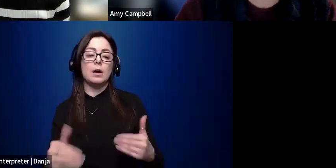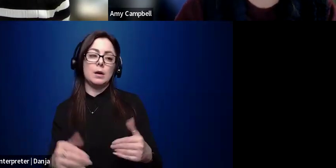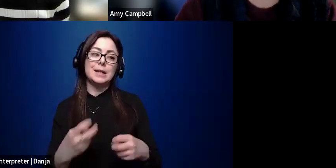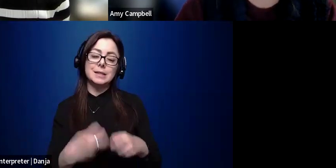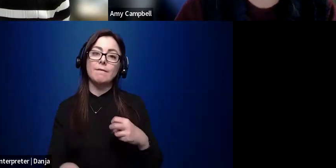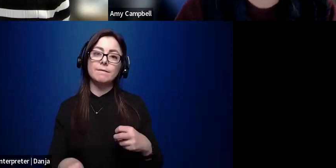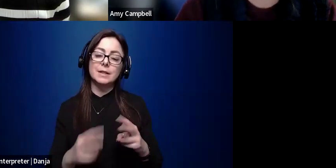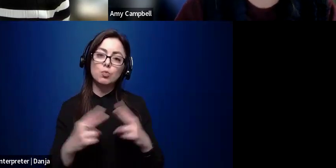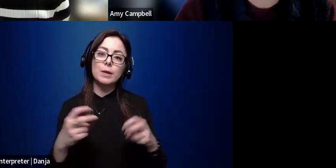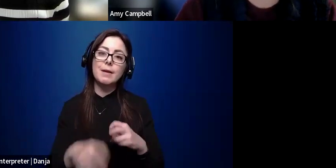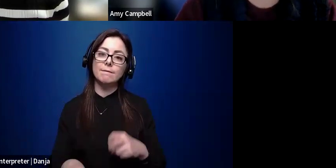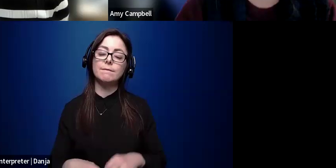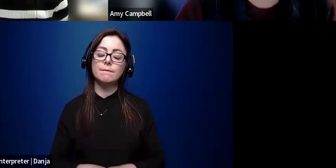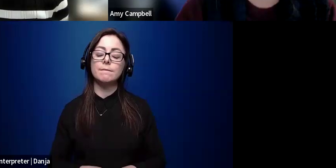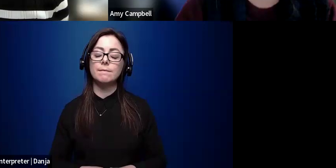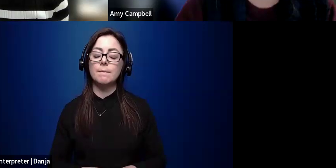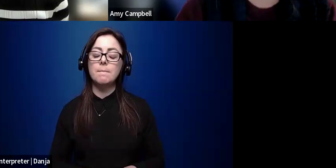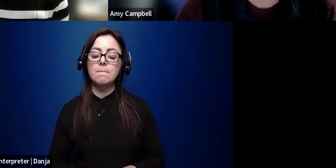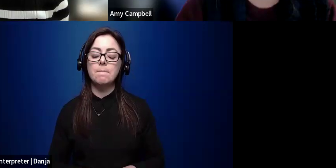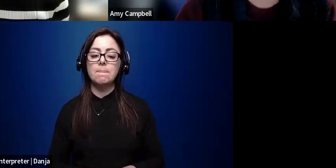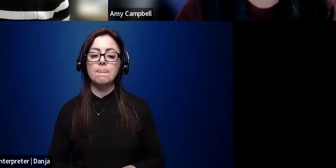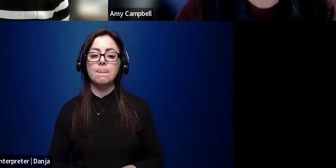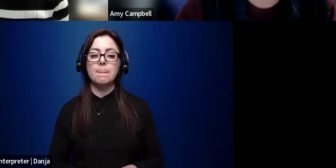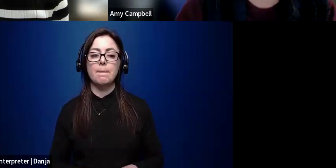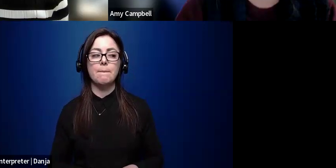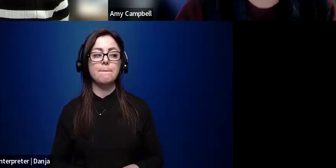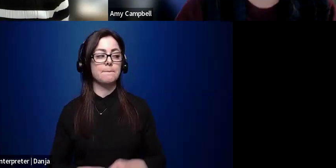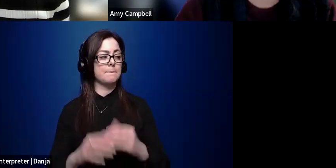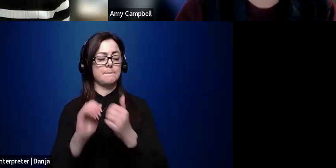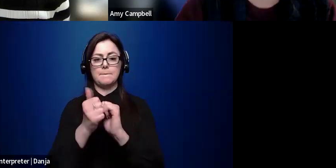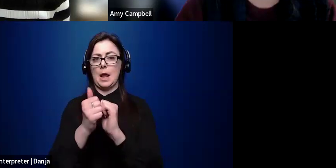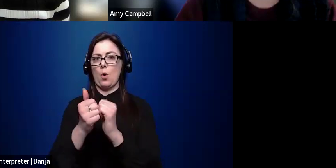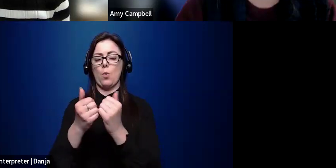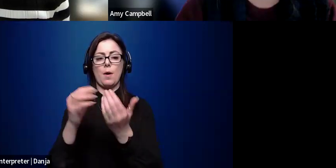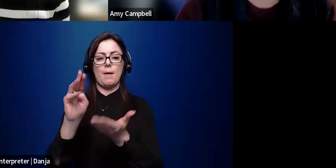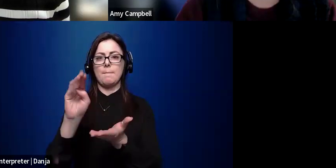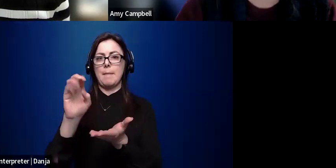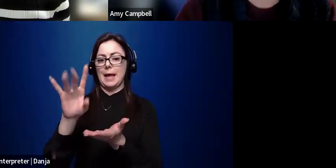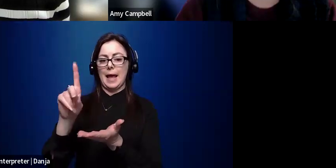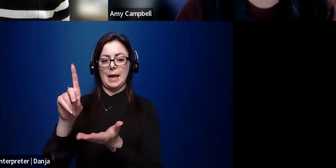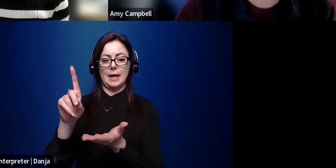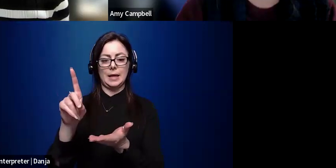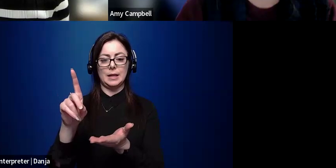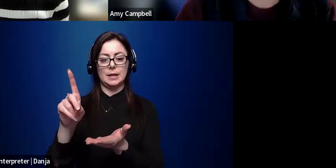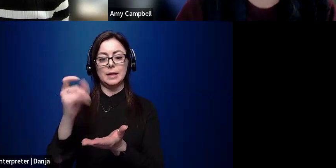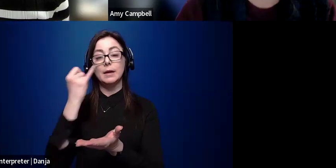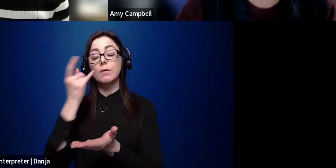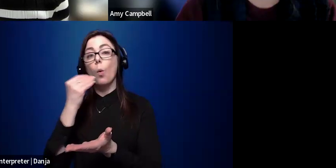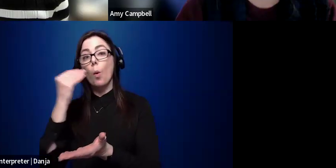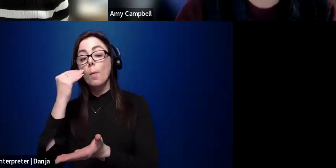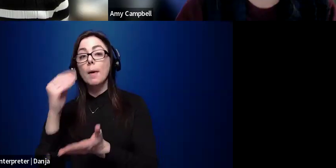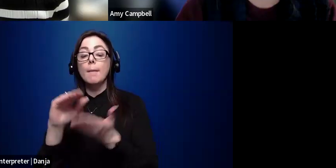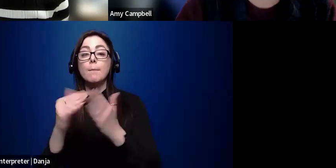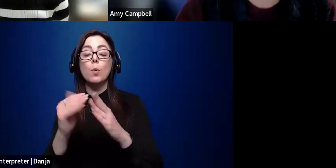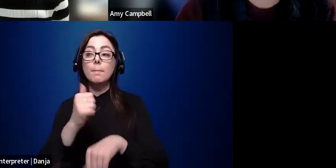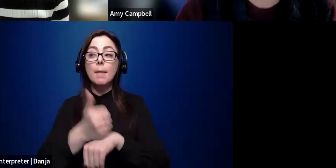hard. So how does Medicaid and whether it's home and community-based